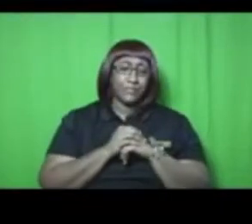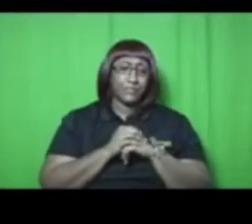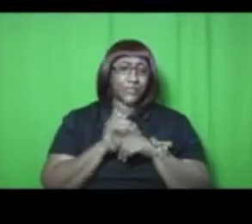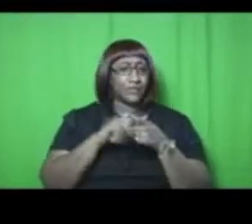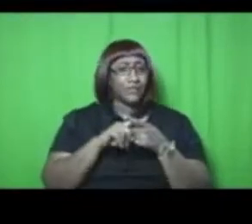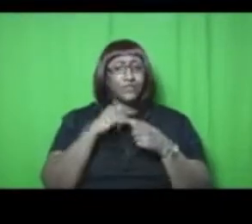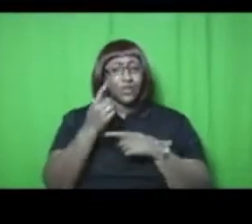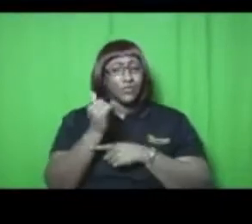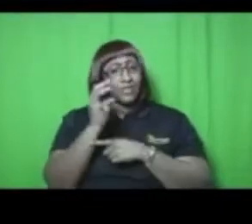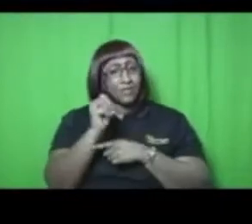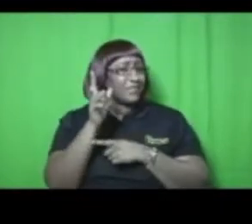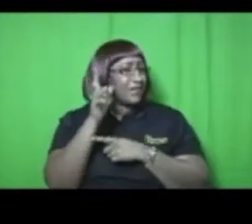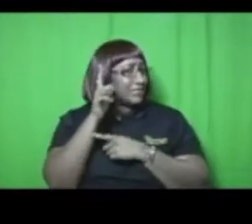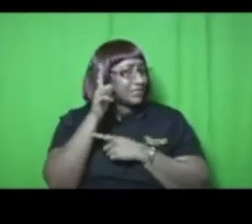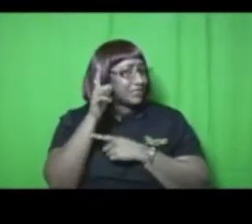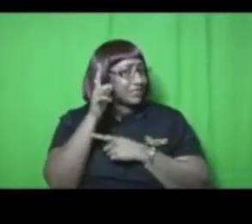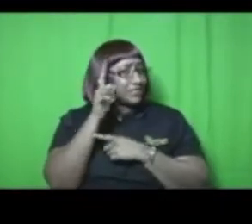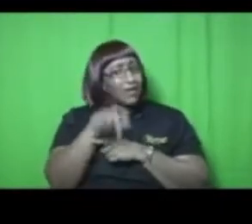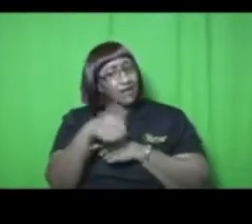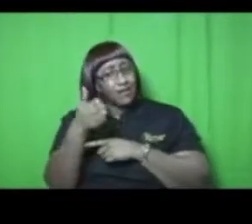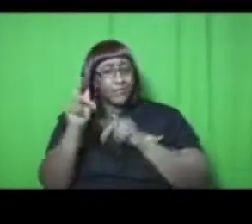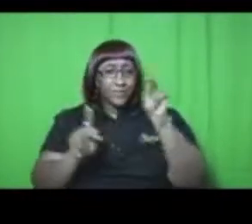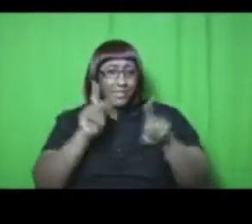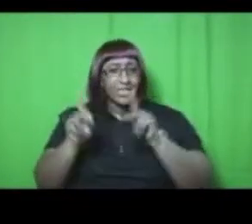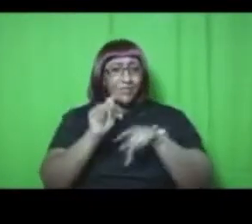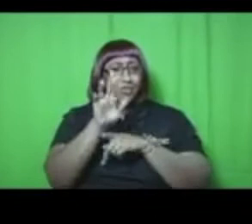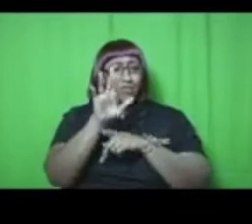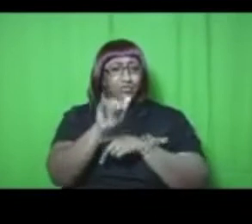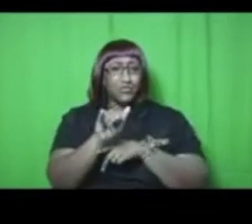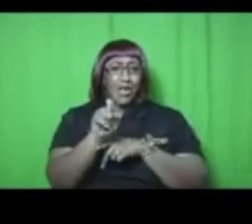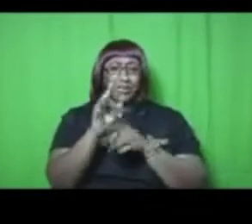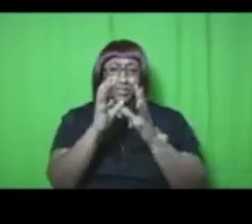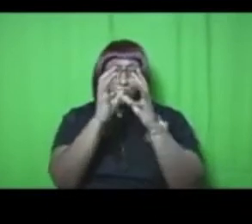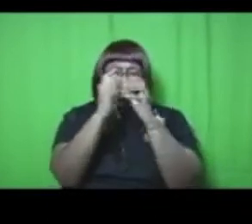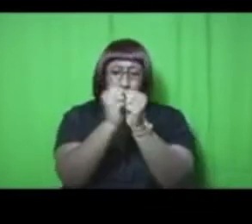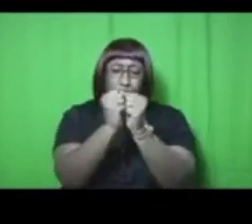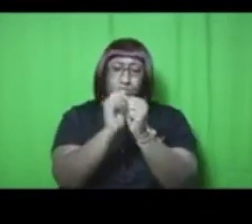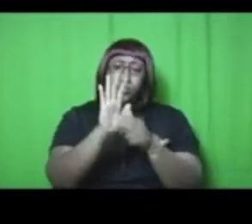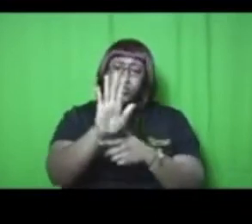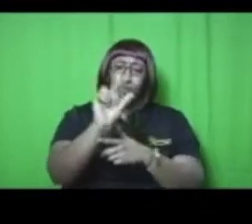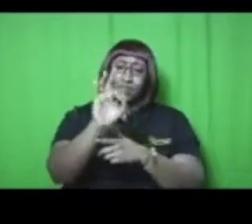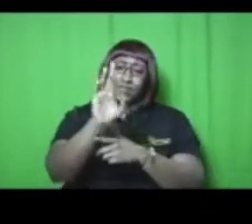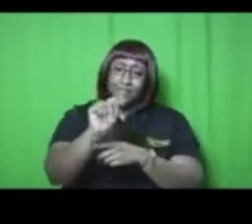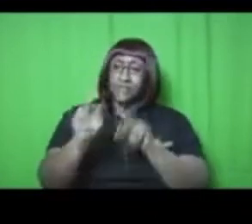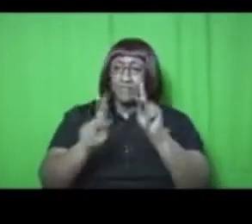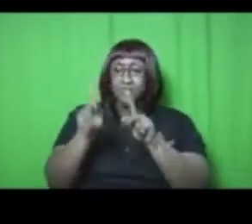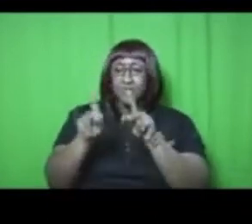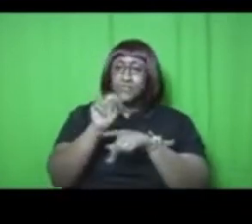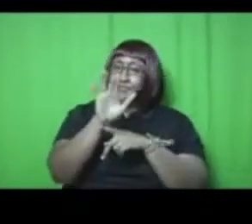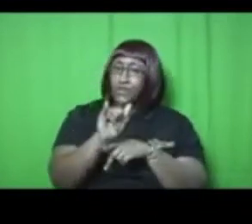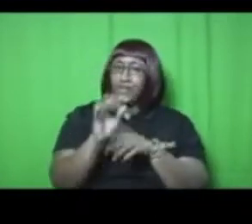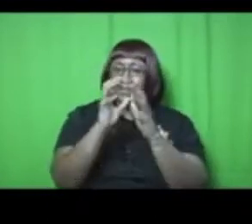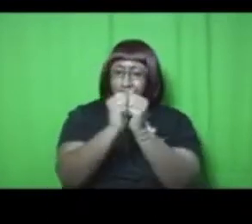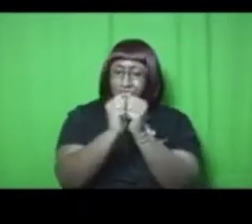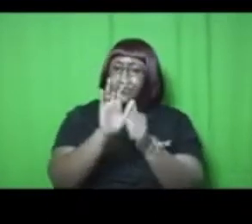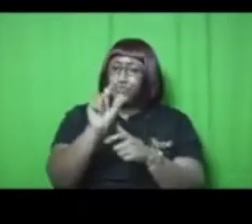to him, he said, listen, other people have tried to extinguish your gift. And there are people who try to extinguish your